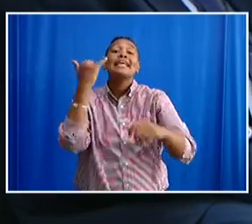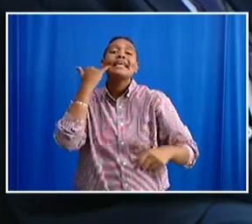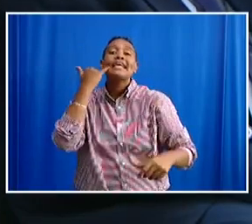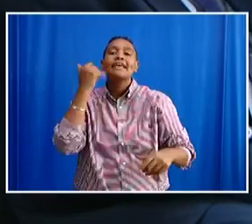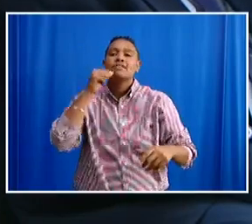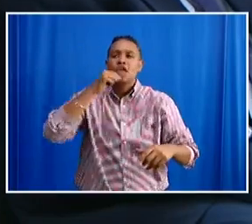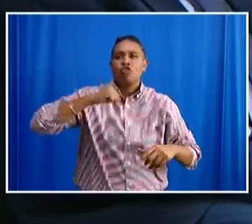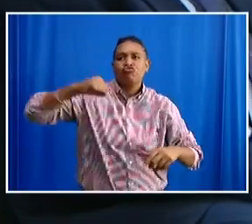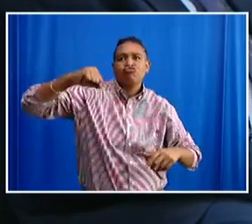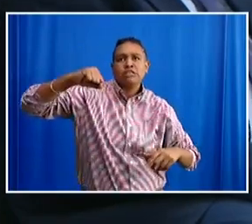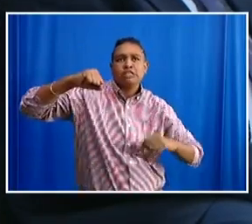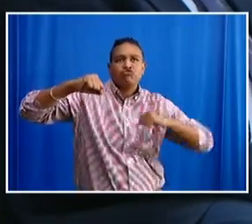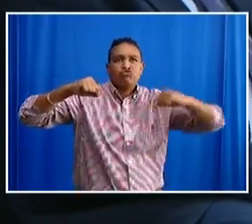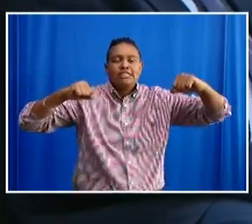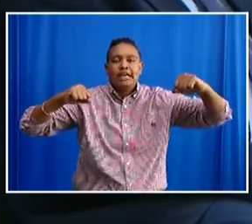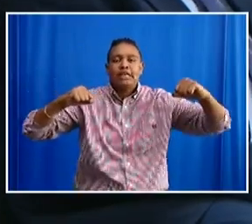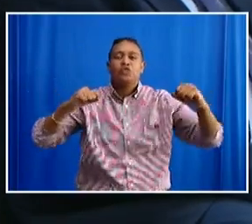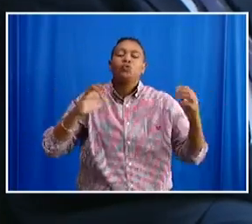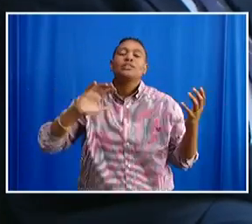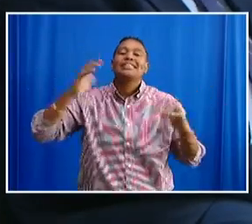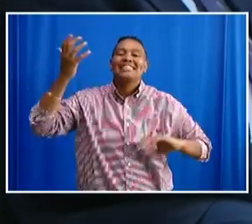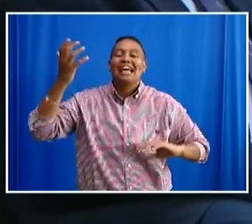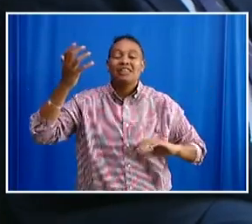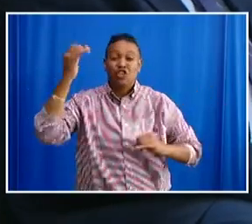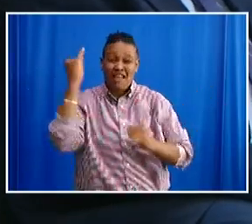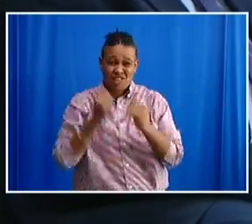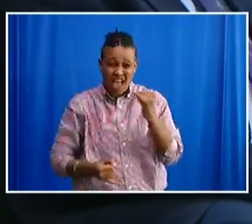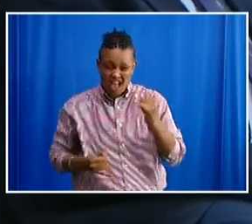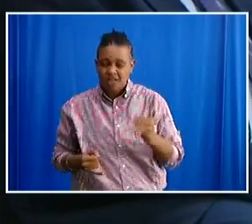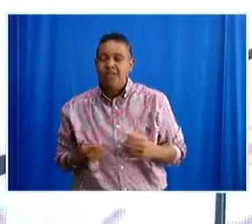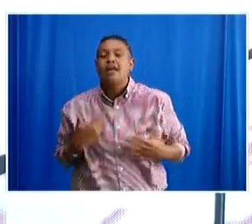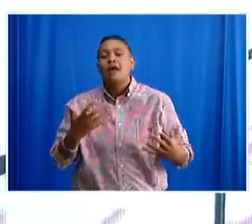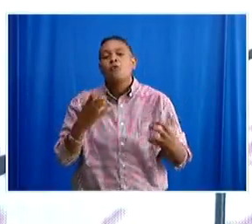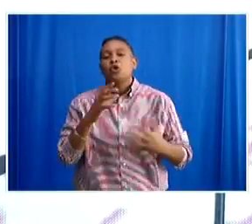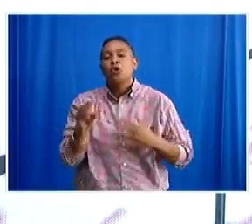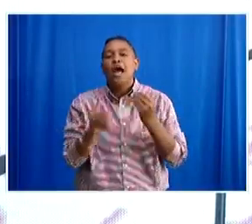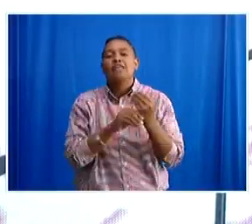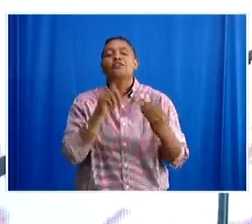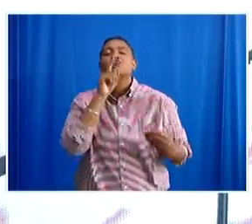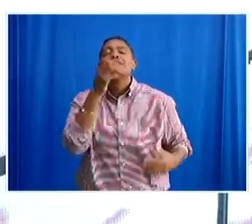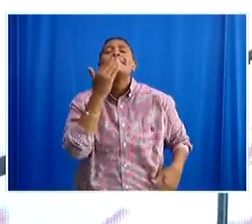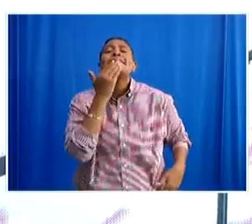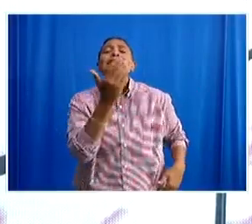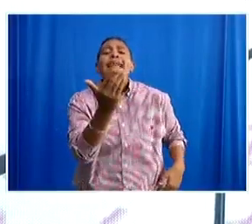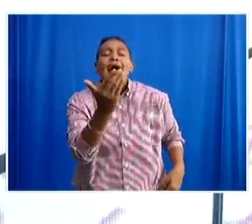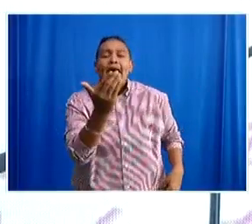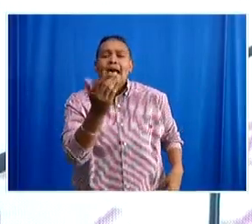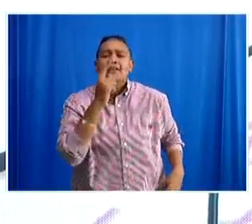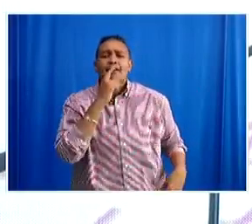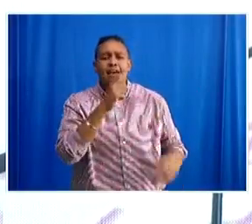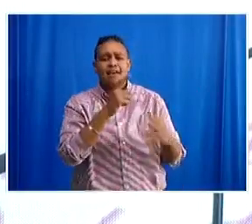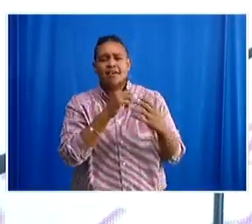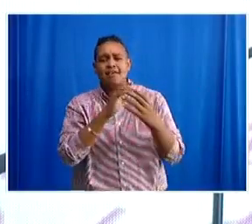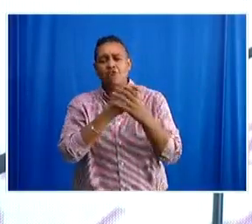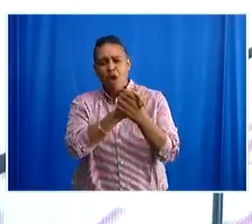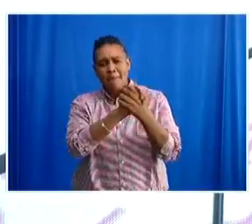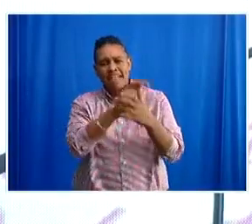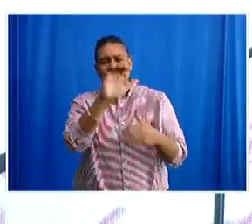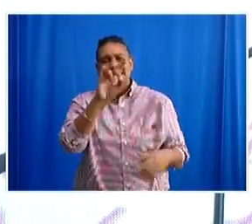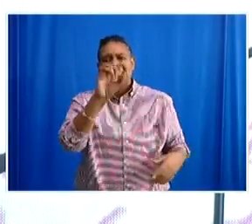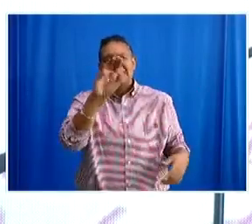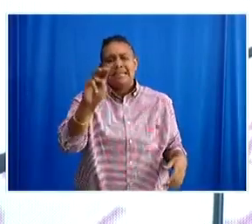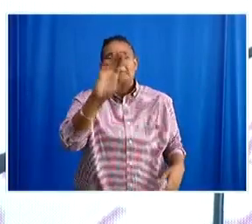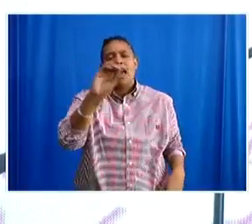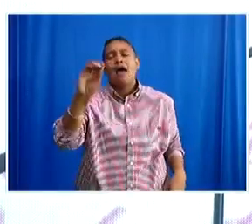resilient to disasters. And finally, I want to also thank and commend CDEMA and Mr.